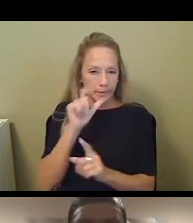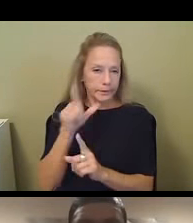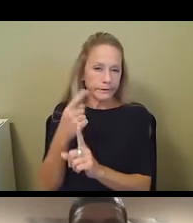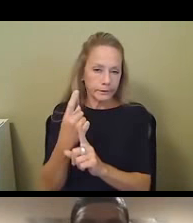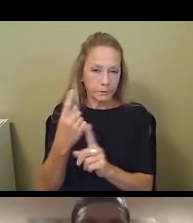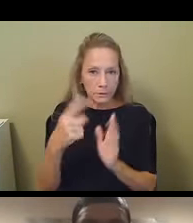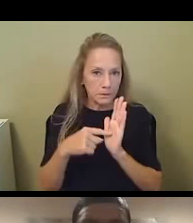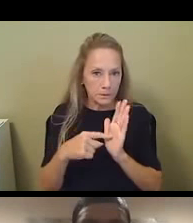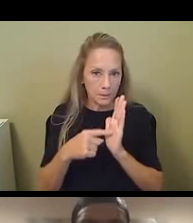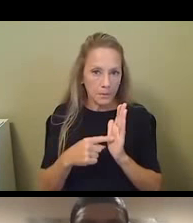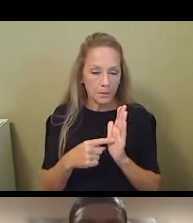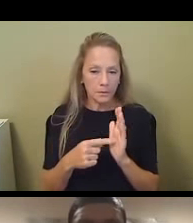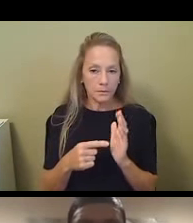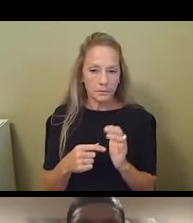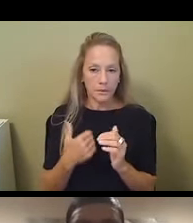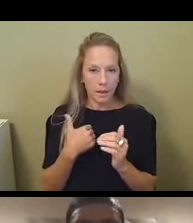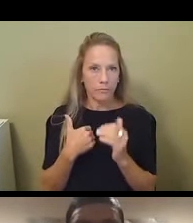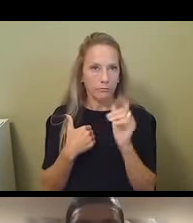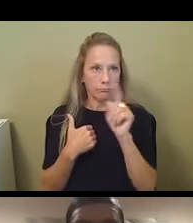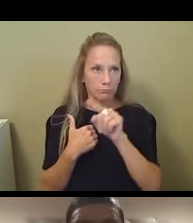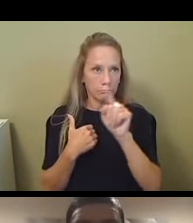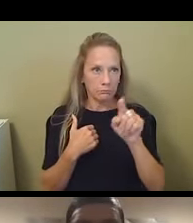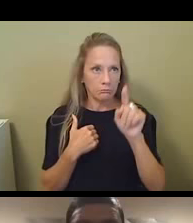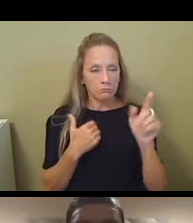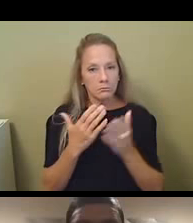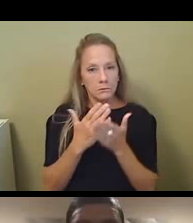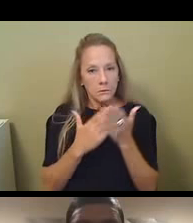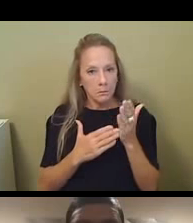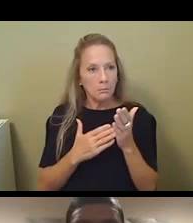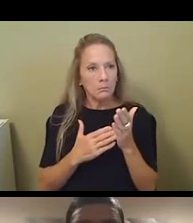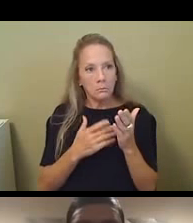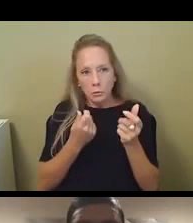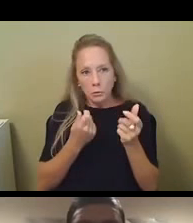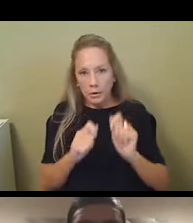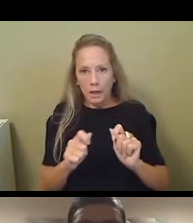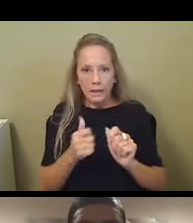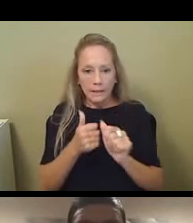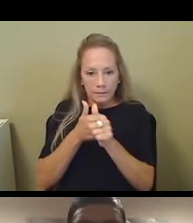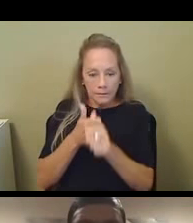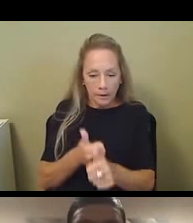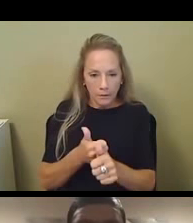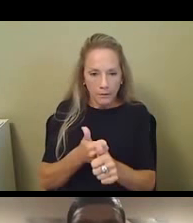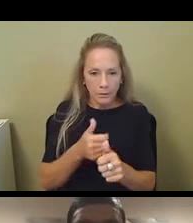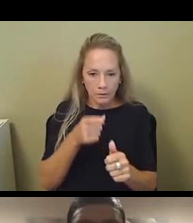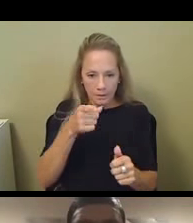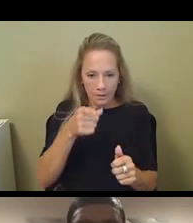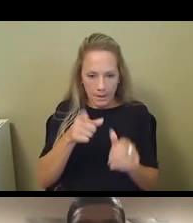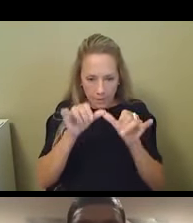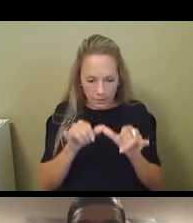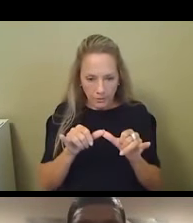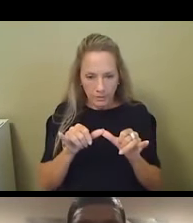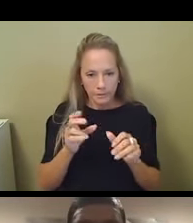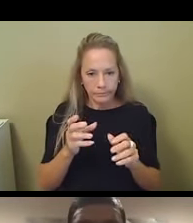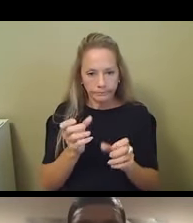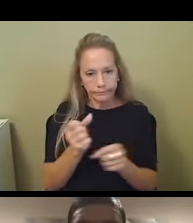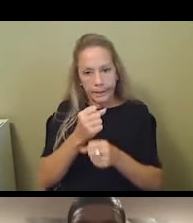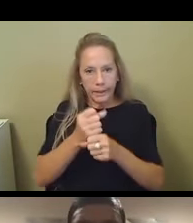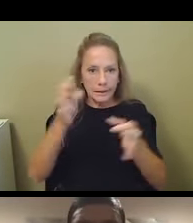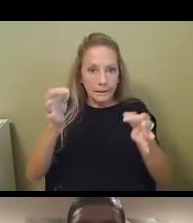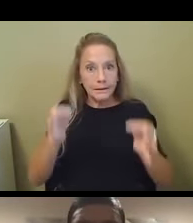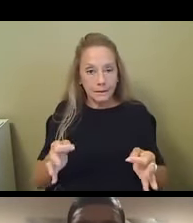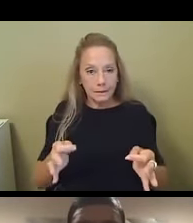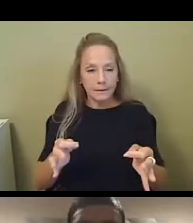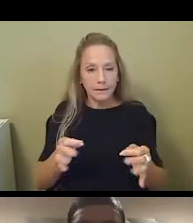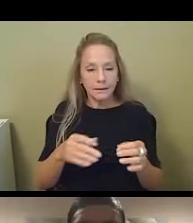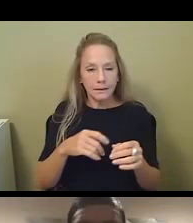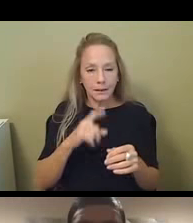example, that there are people who've attempted to do it this way. That being said, it's nuanced and